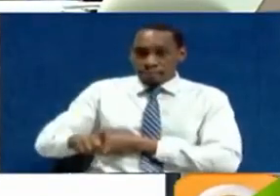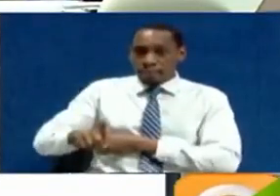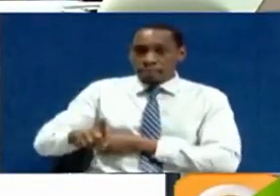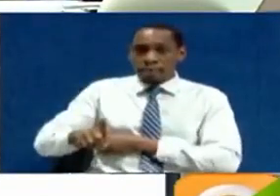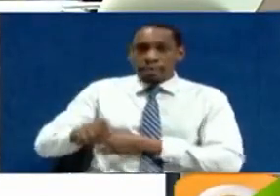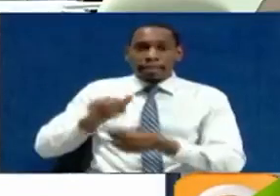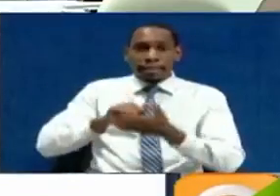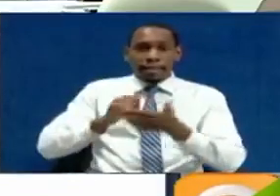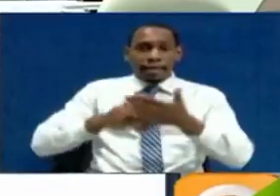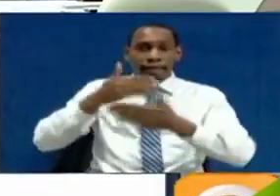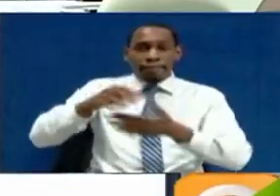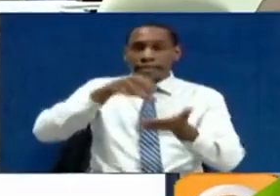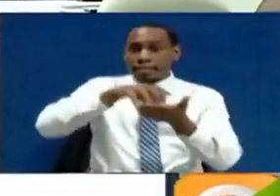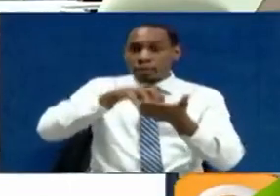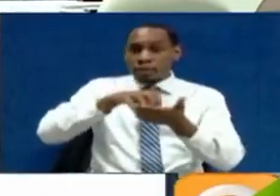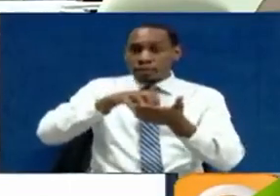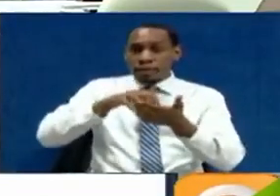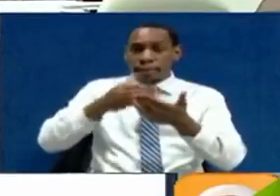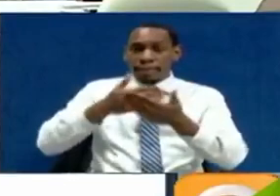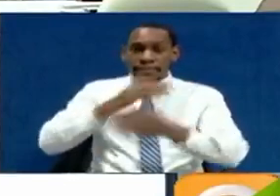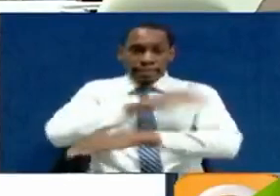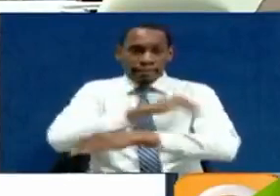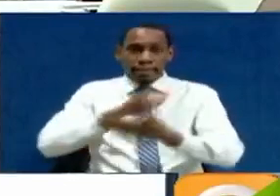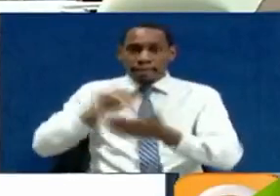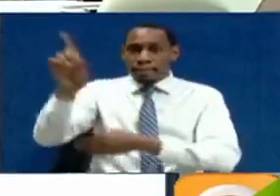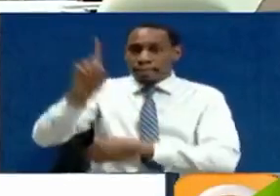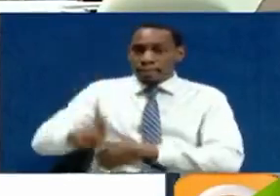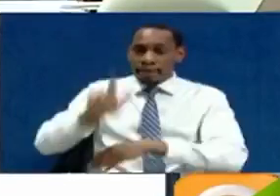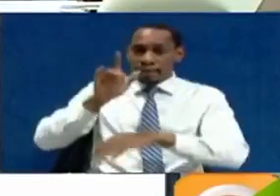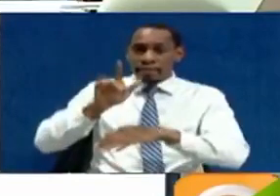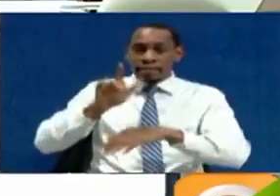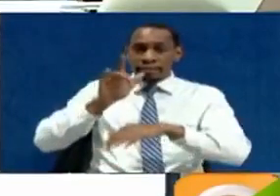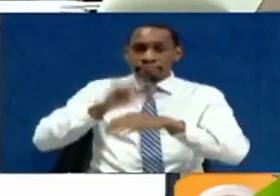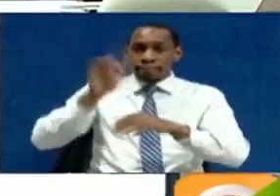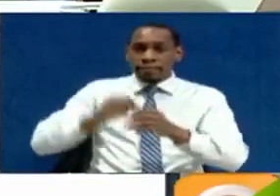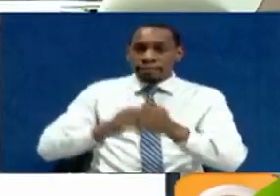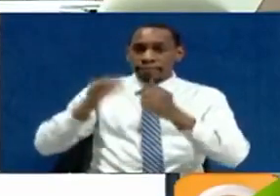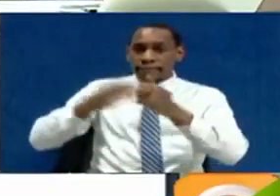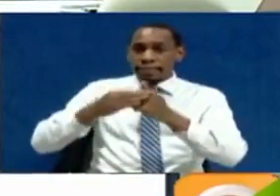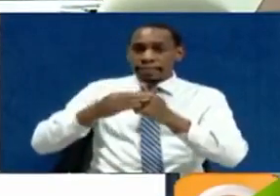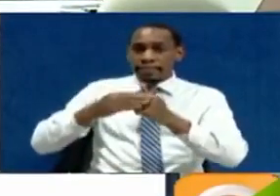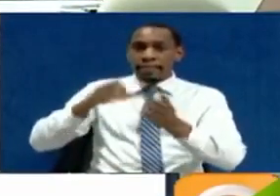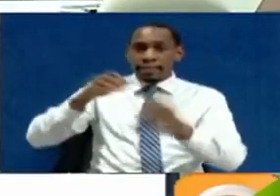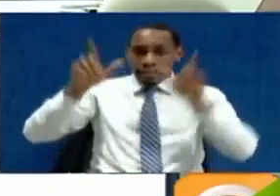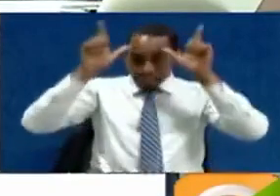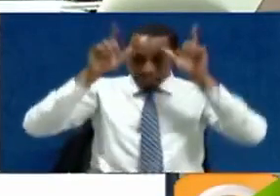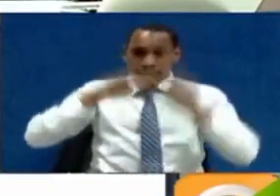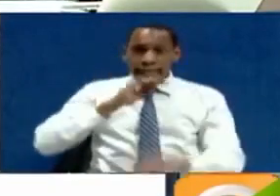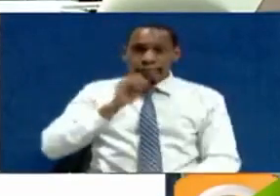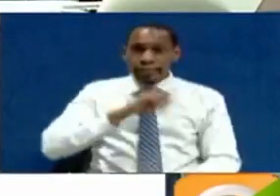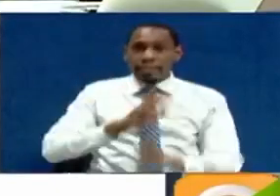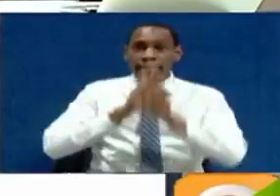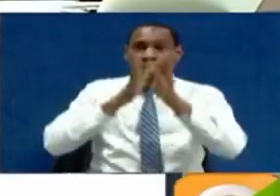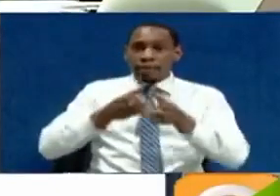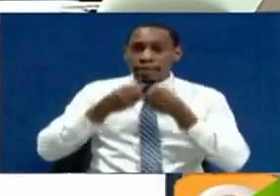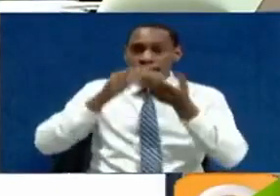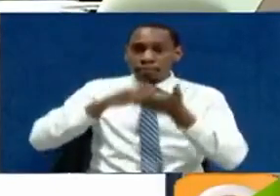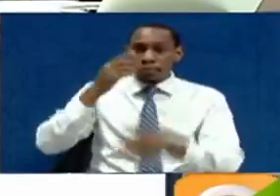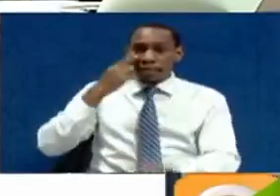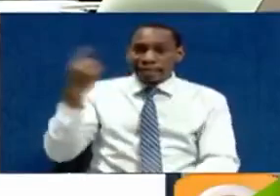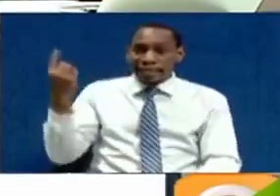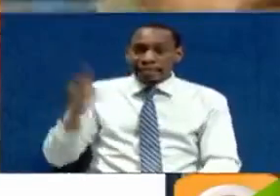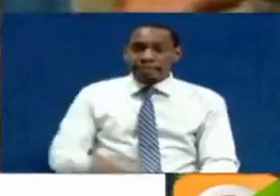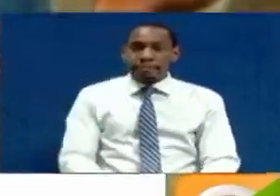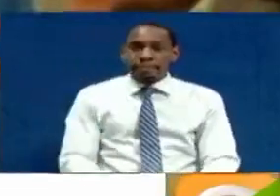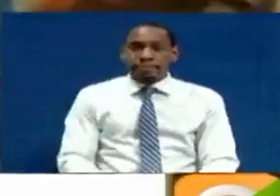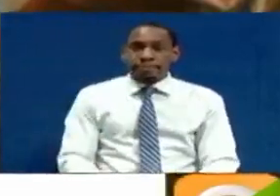strikes. This follows an incident last evening where lightning struck and killed 18 cows on the spot, as Makori Ongechi reports.